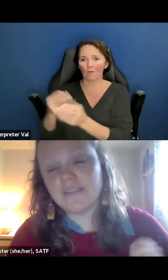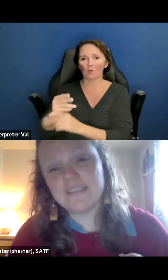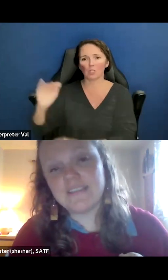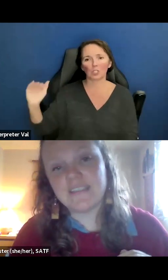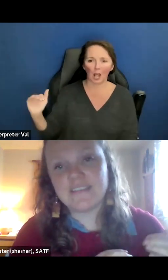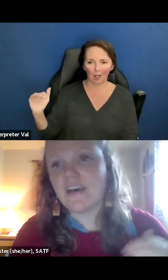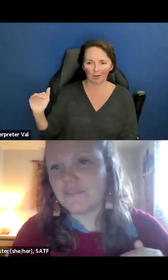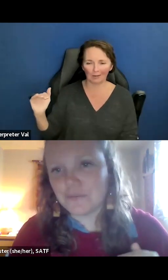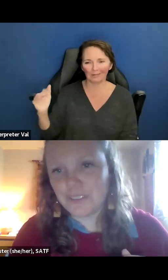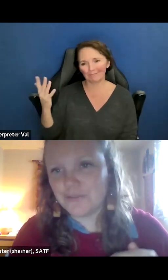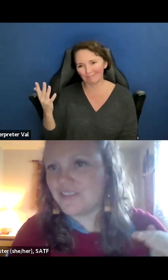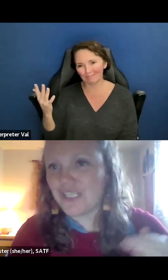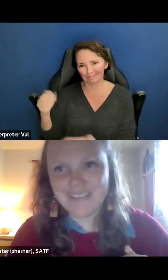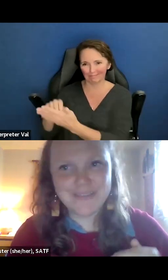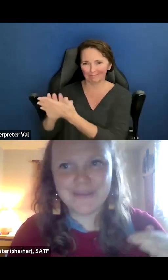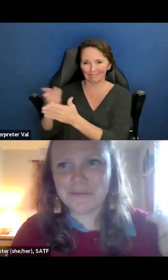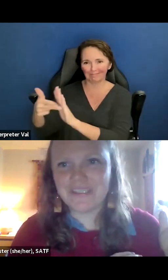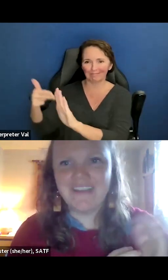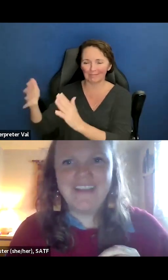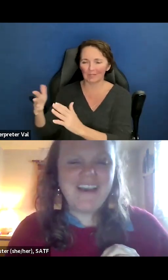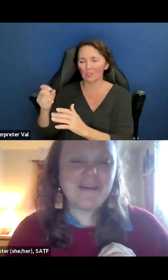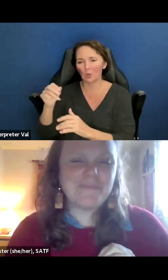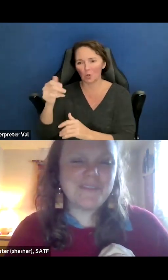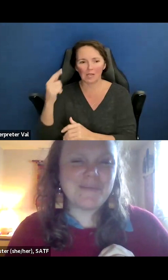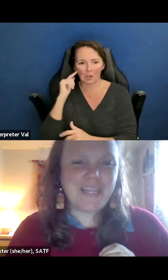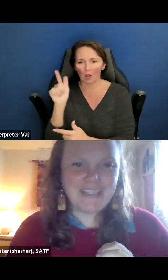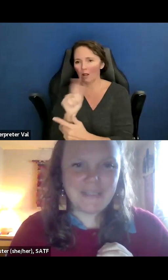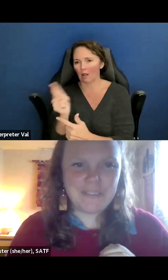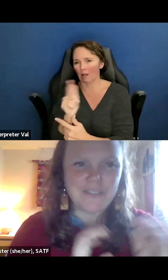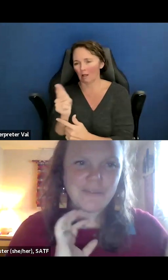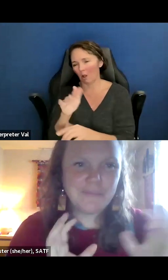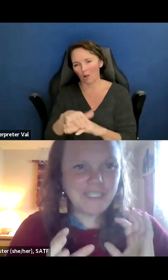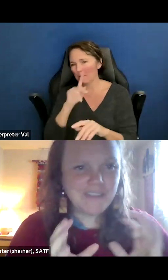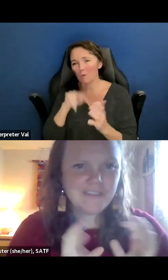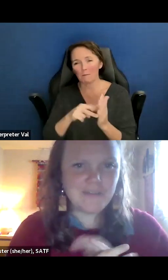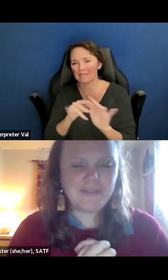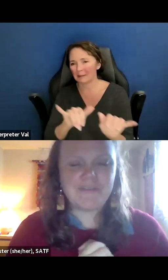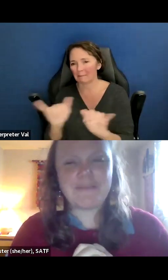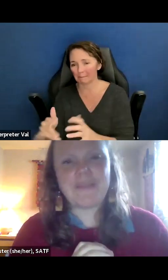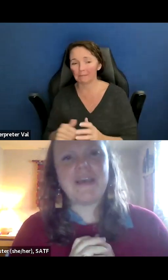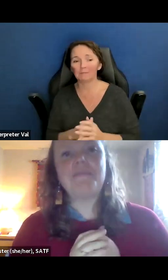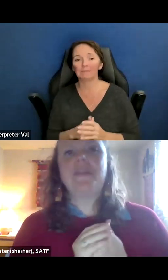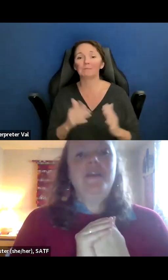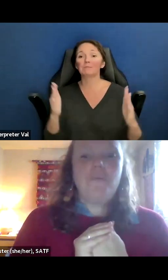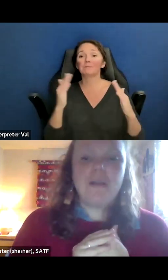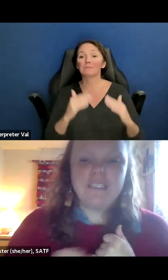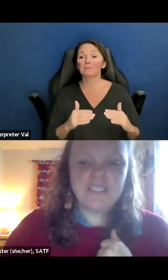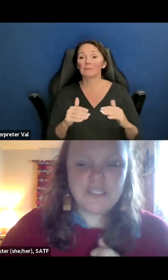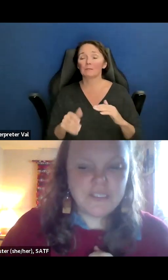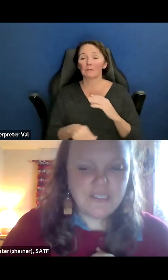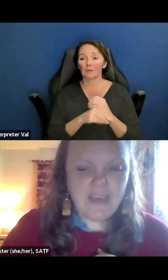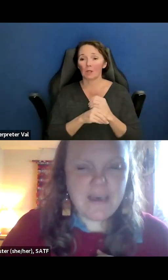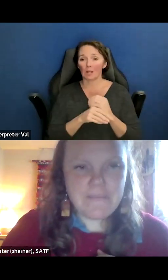laws and policies that exist often will use child or some of that language. So you might hear us flip-flop on that.